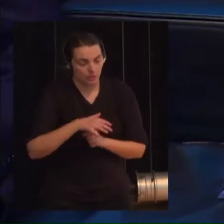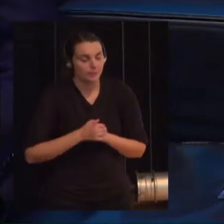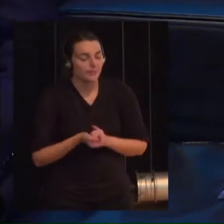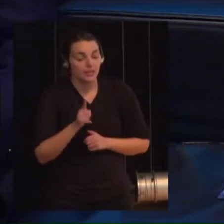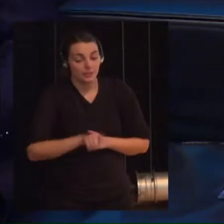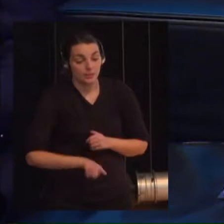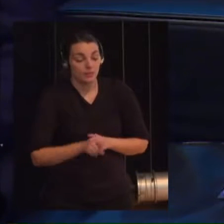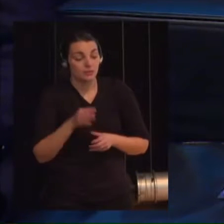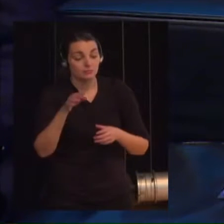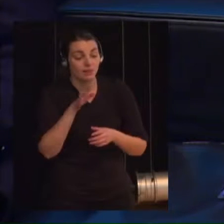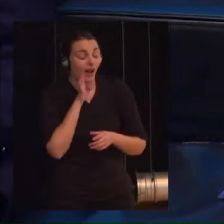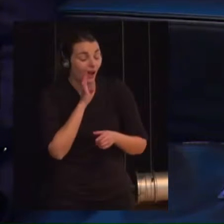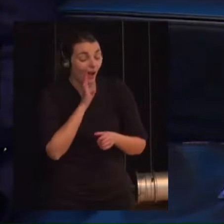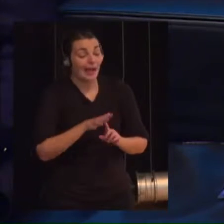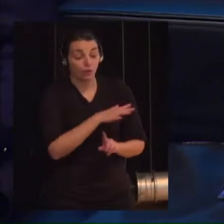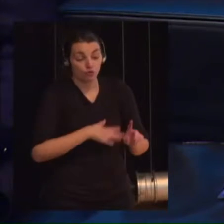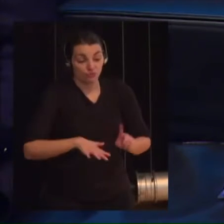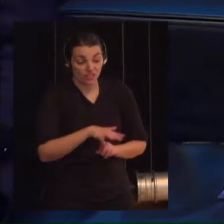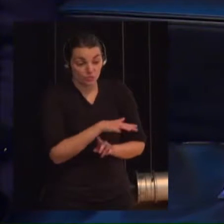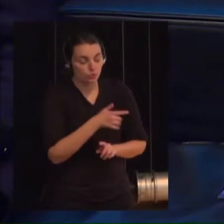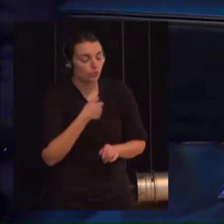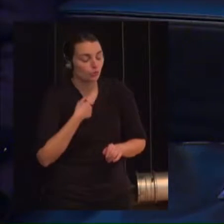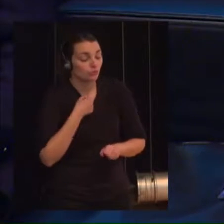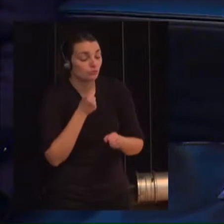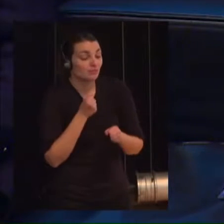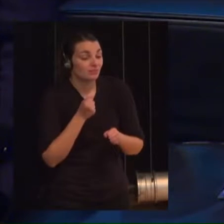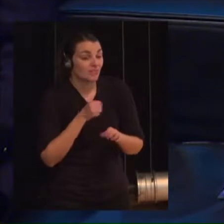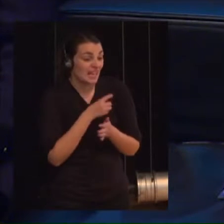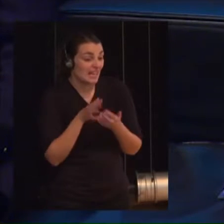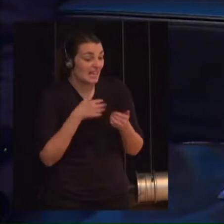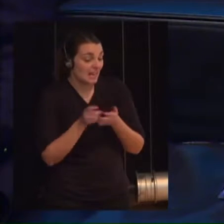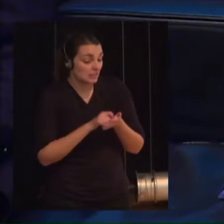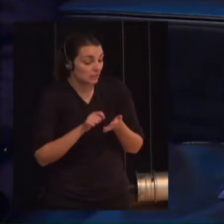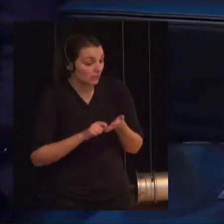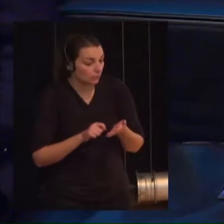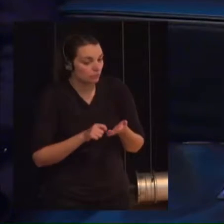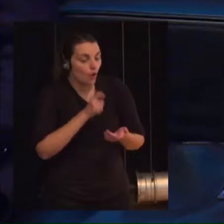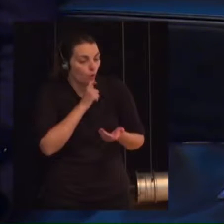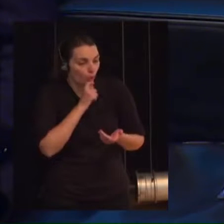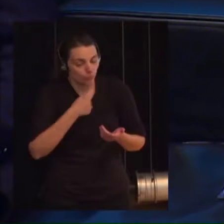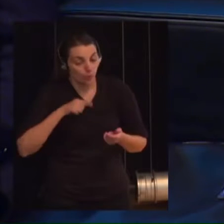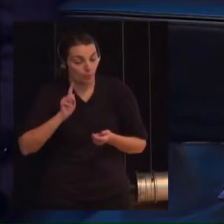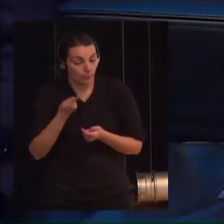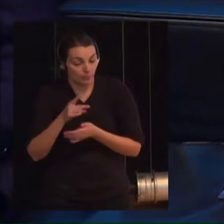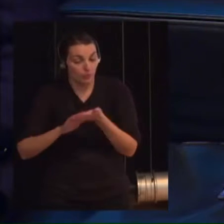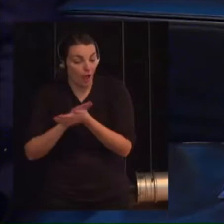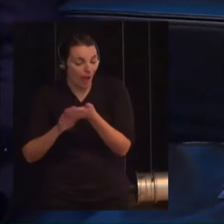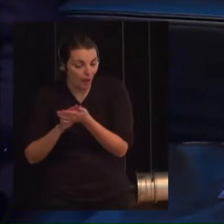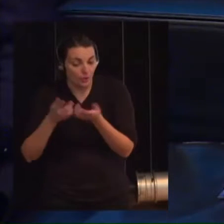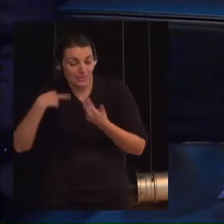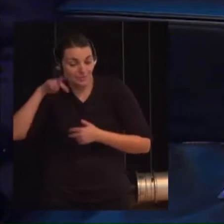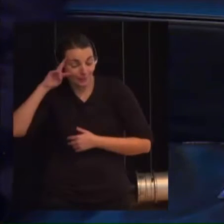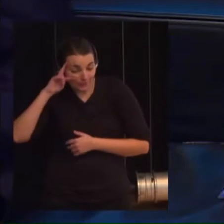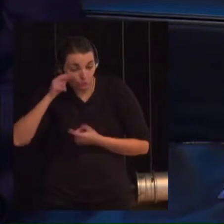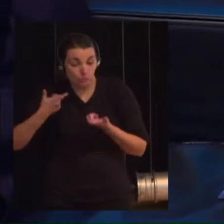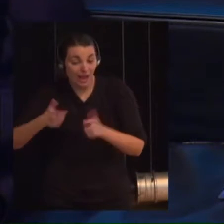I end up doing is really, you know, speaking to experts from different fields, and that would include the philanthropic field. We